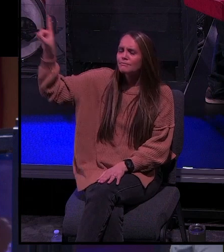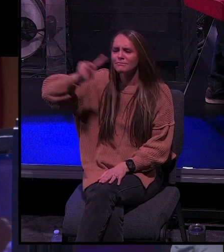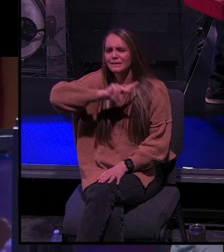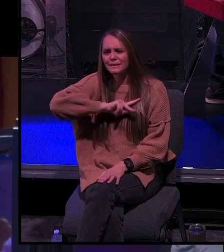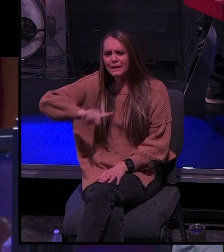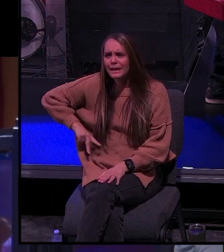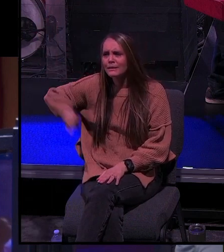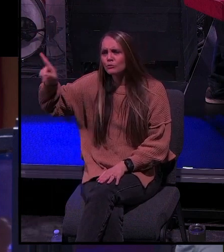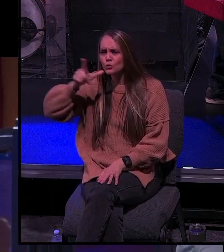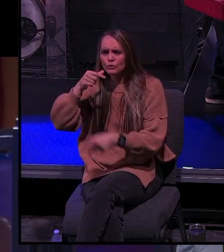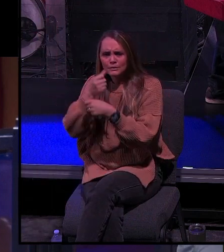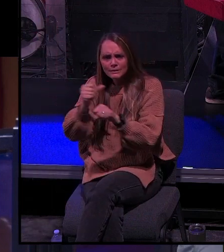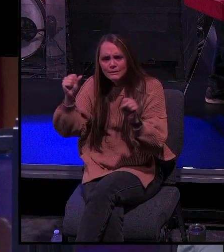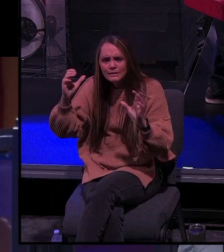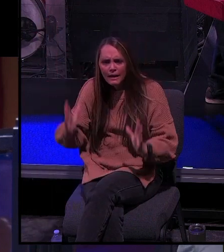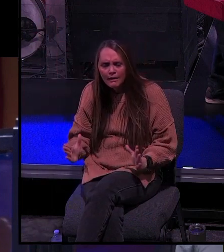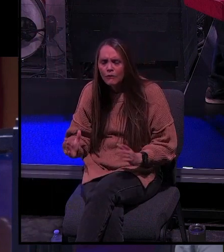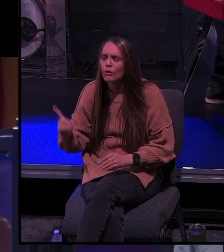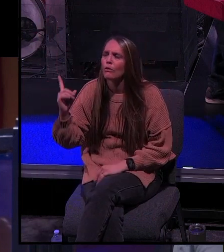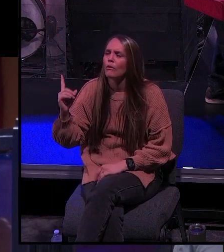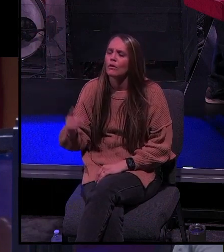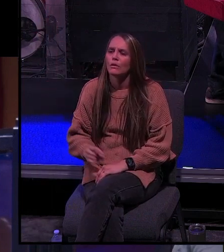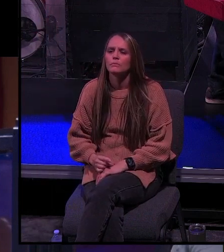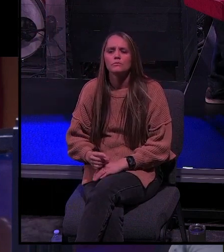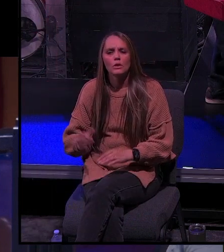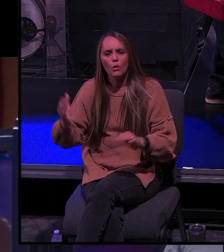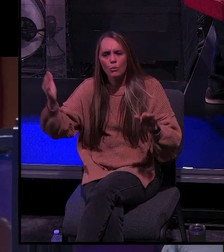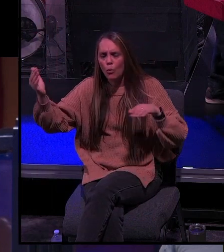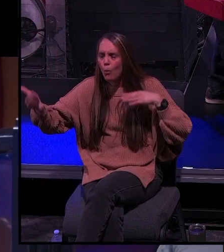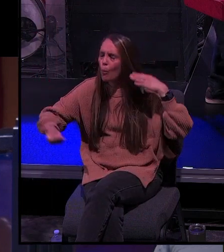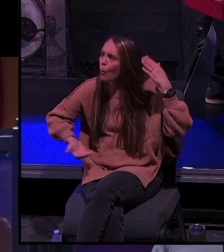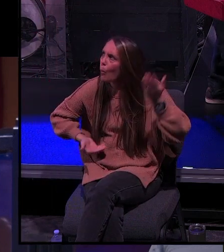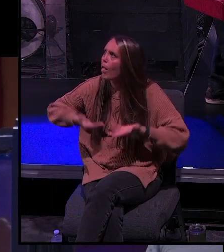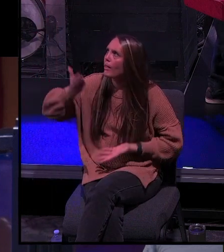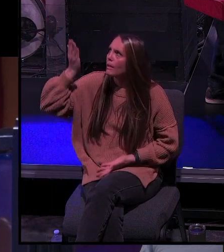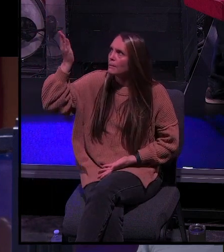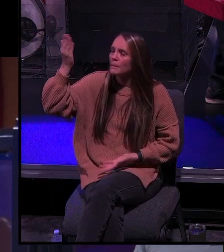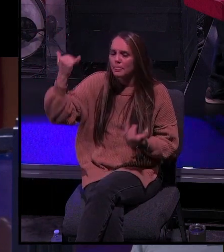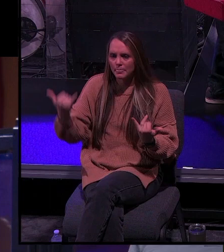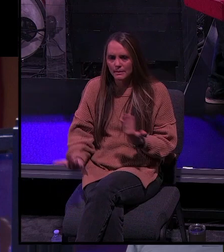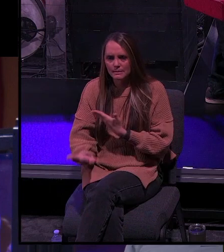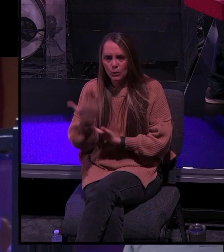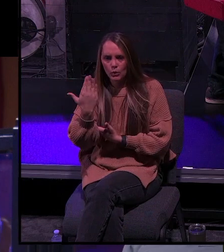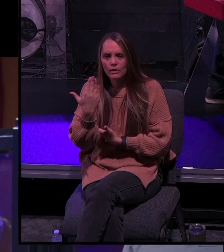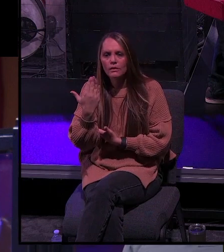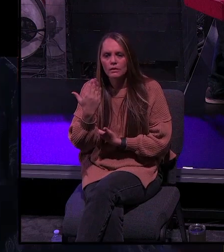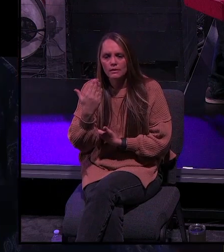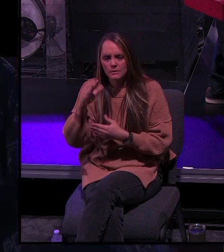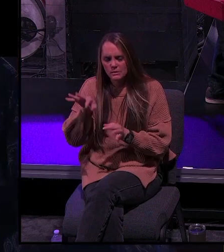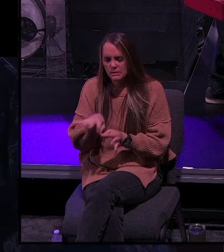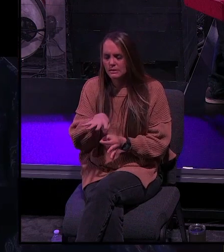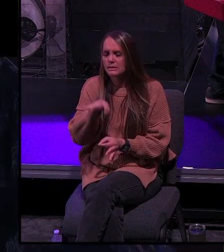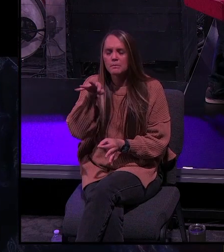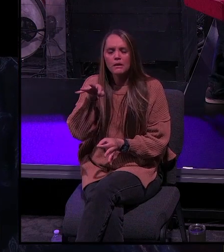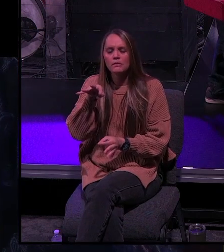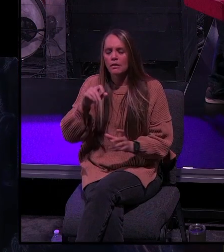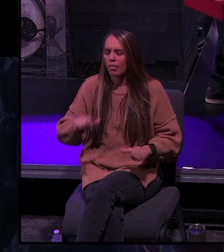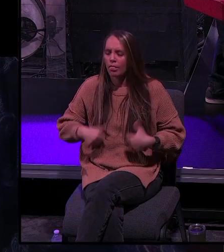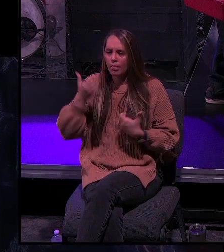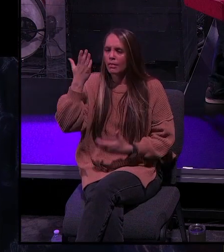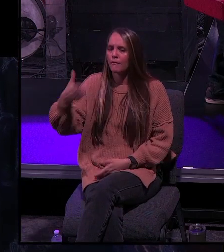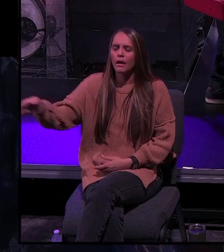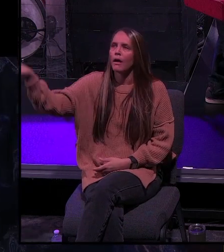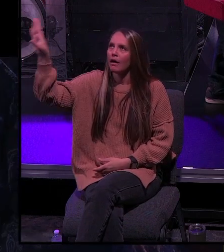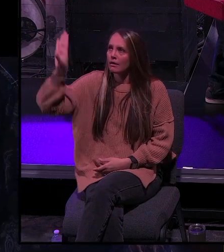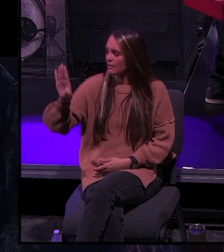amazing Savior. Let's just welcome Him in this morning. Sing Spirit of the Living God.